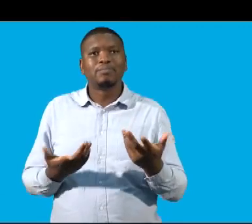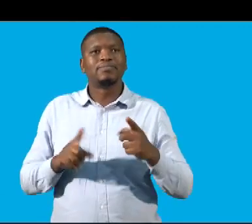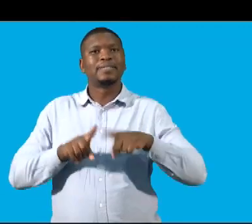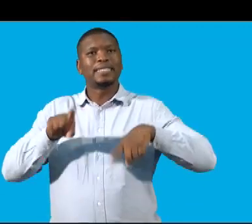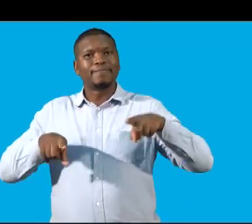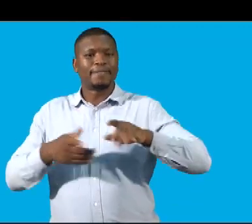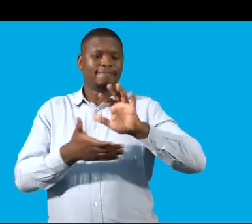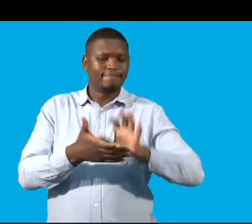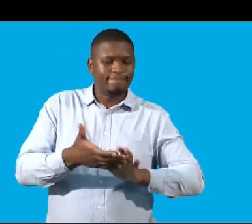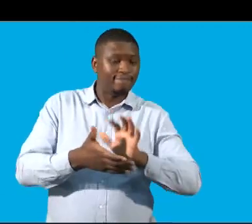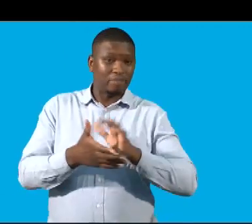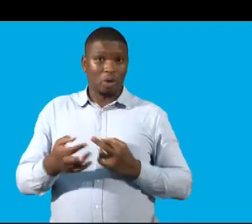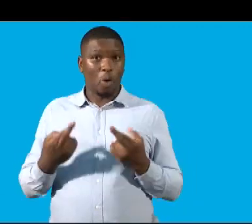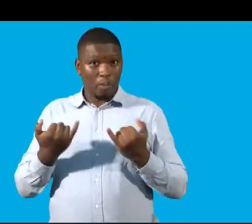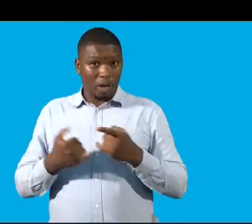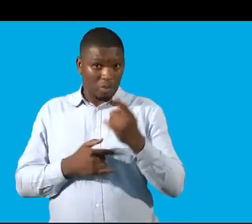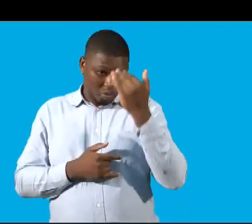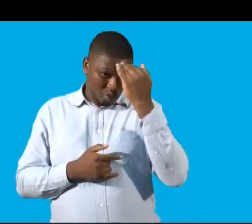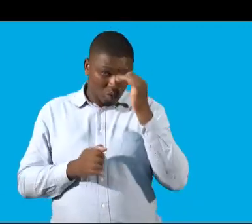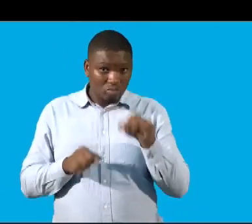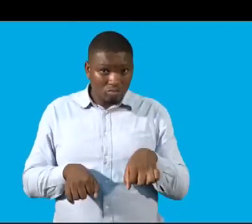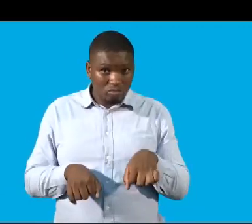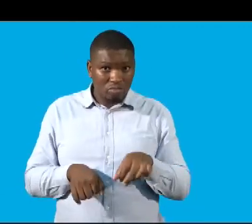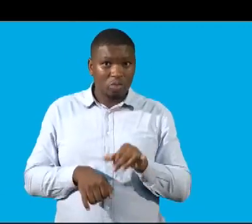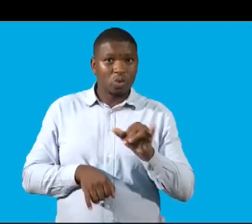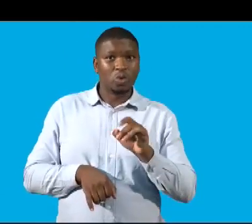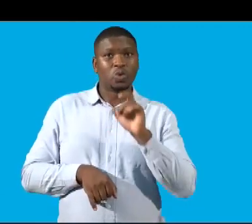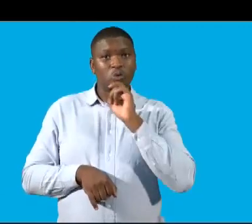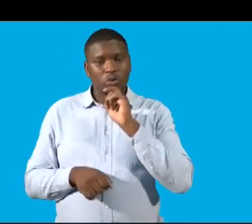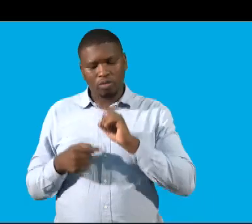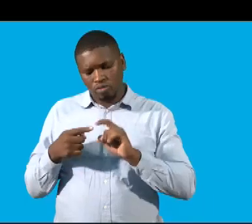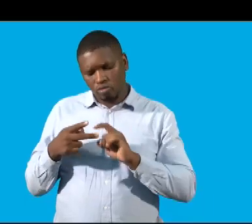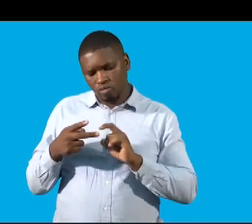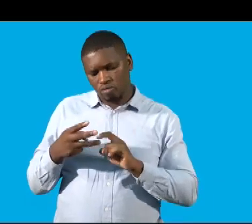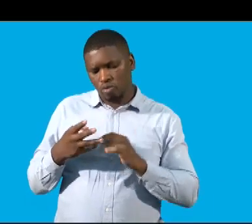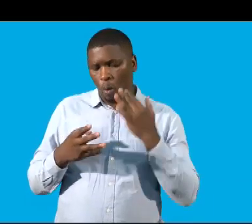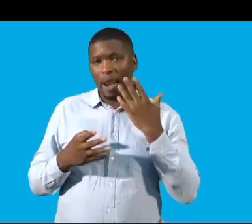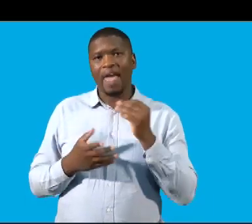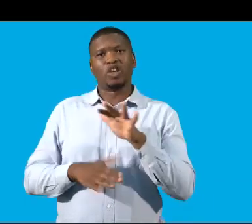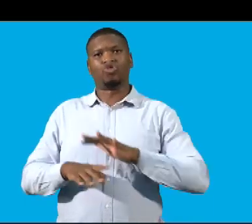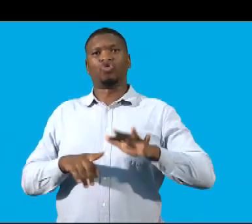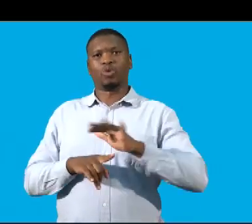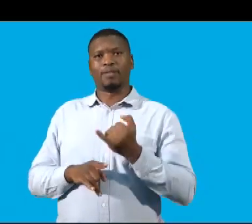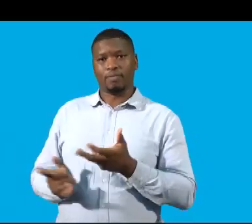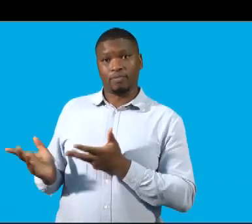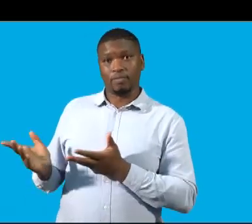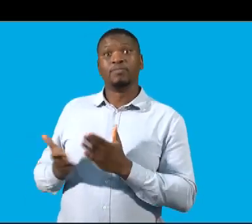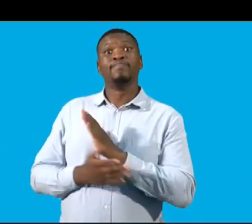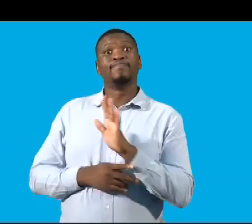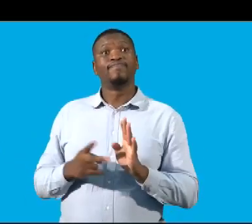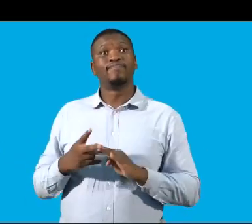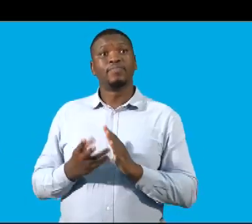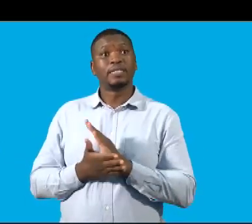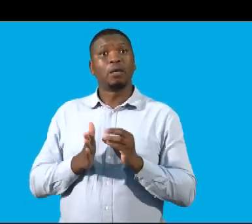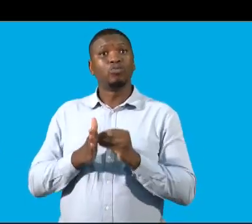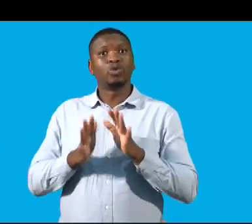different scenarios. So hopefully now you know which formulas to use when faced with a particular situation. Learners